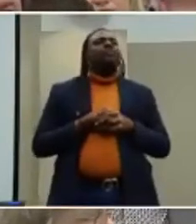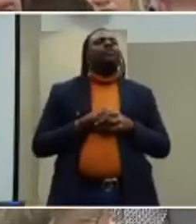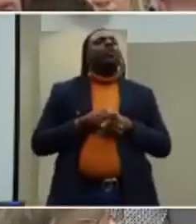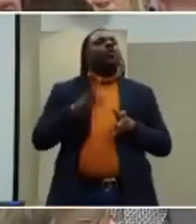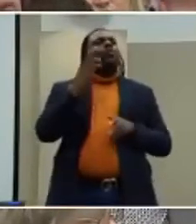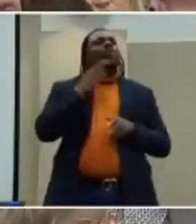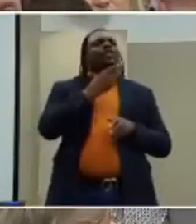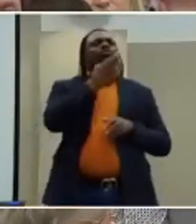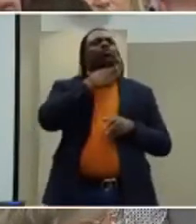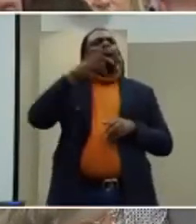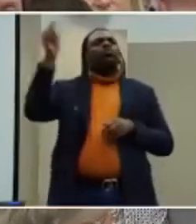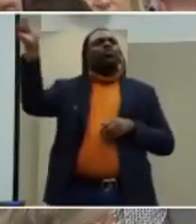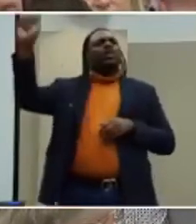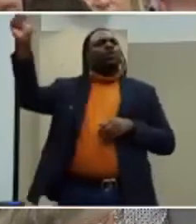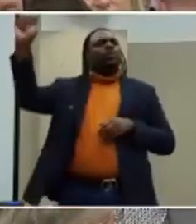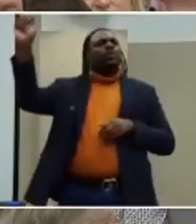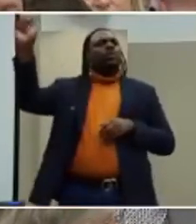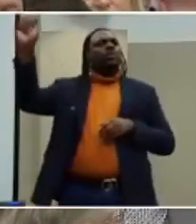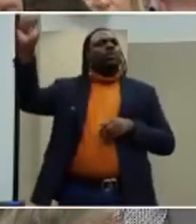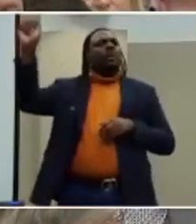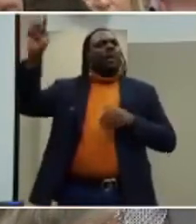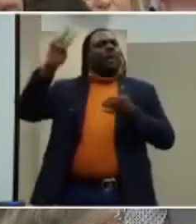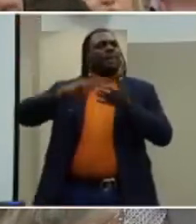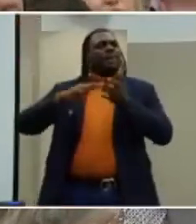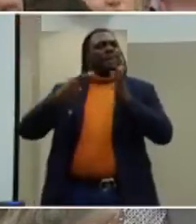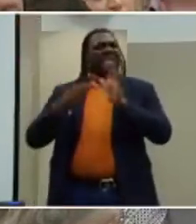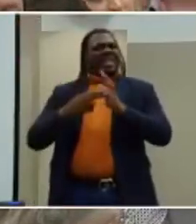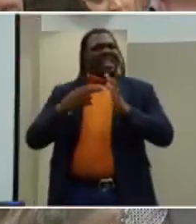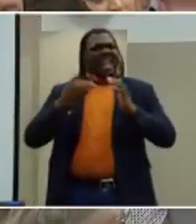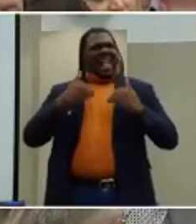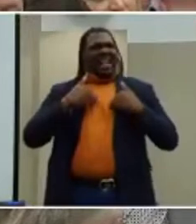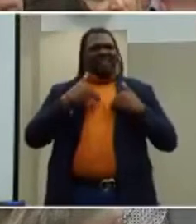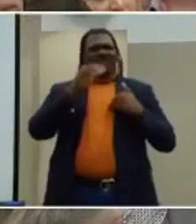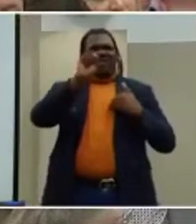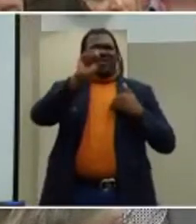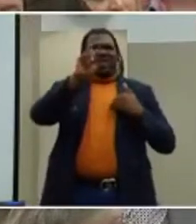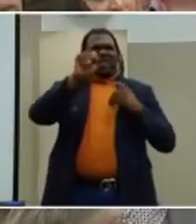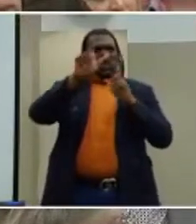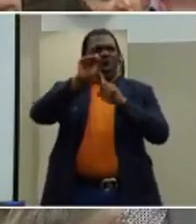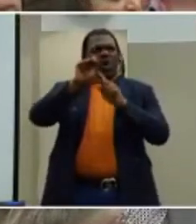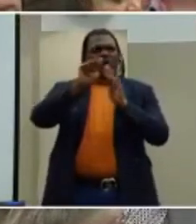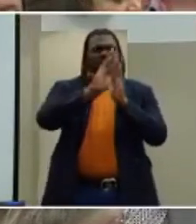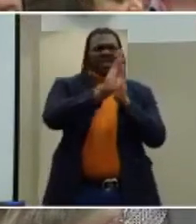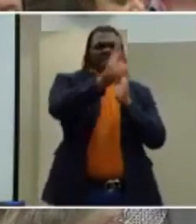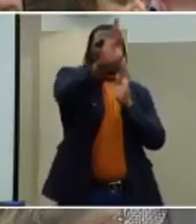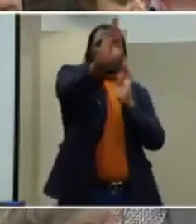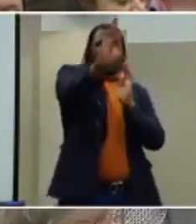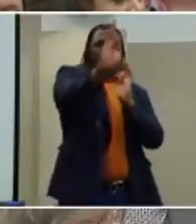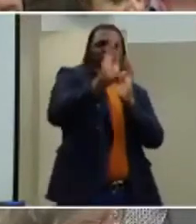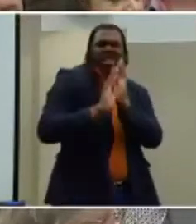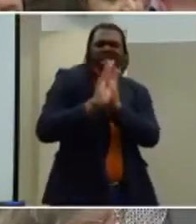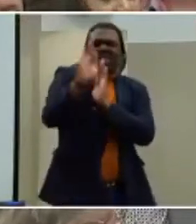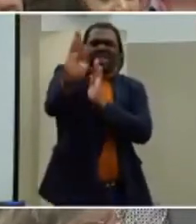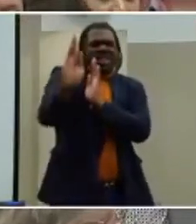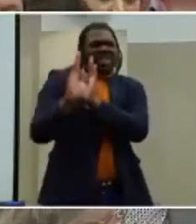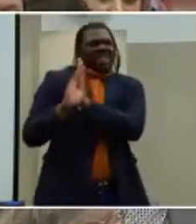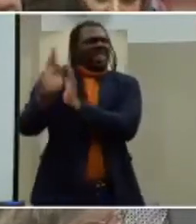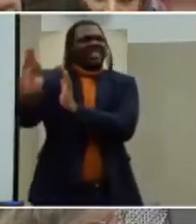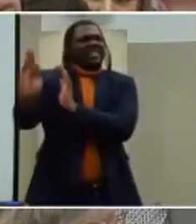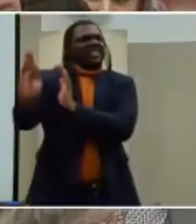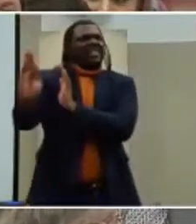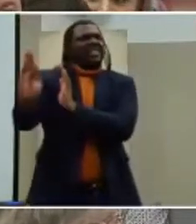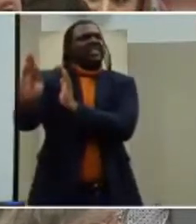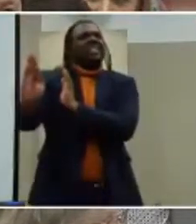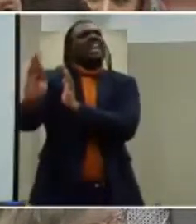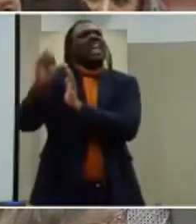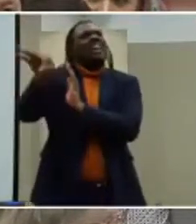separate handicapped restrooms as opposed to stalls in bathrooms, because if you go out and you